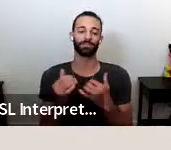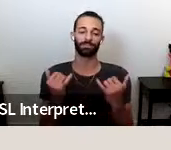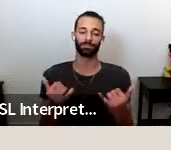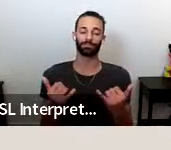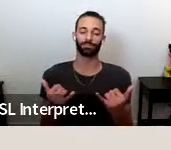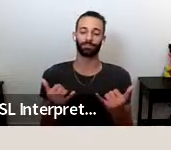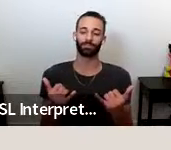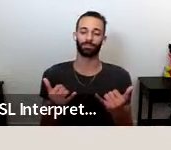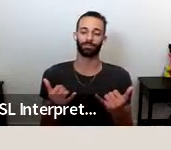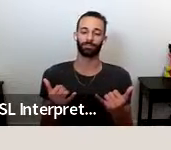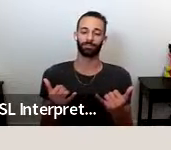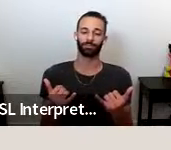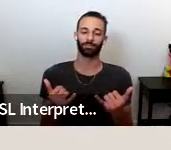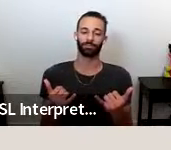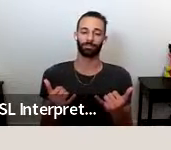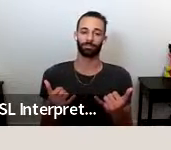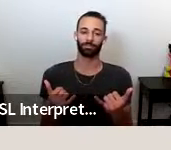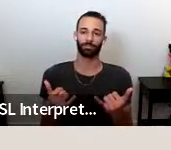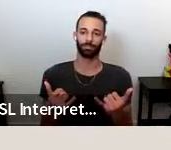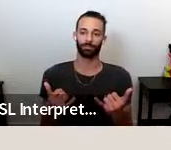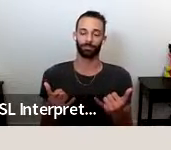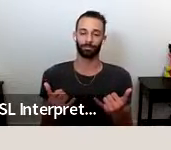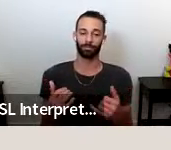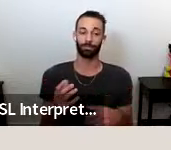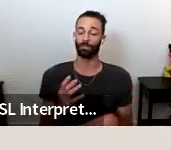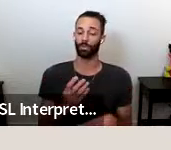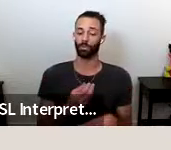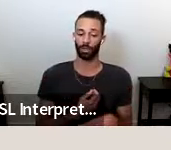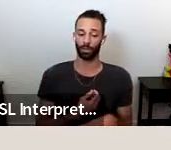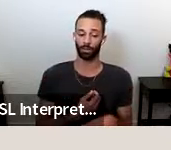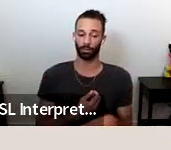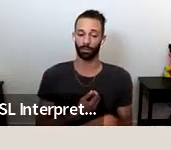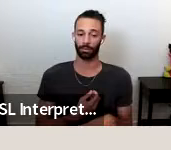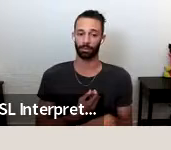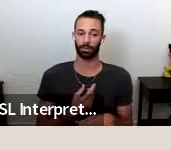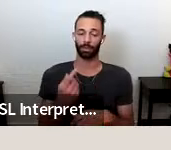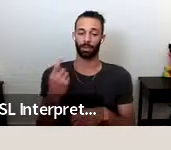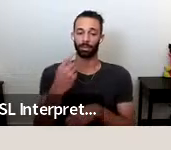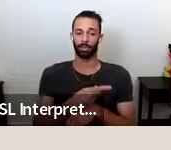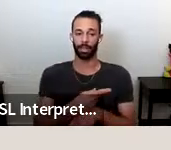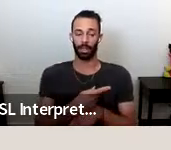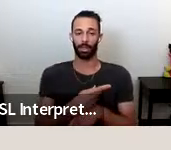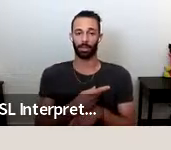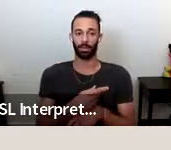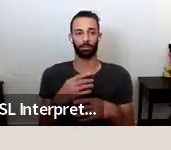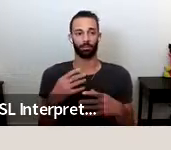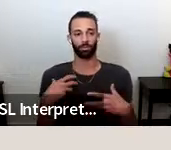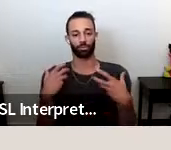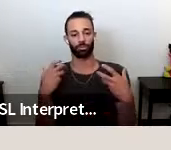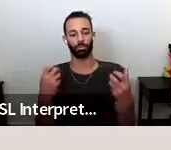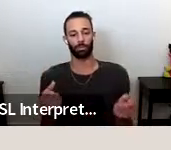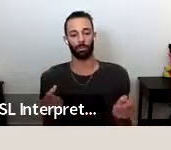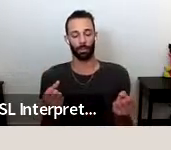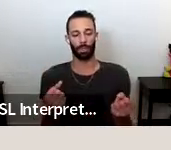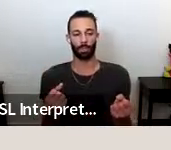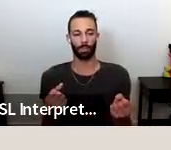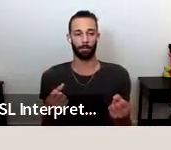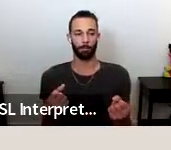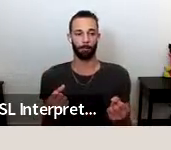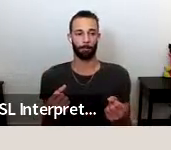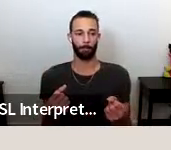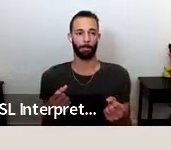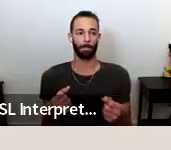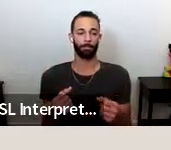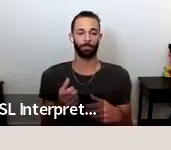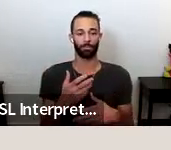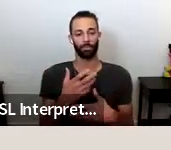Today is the Trans Day of Rejuvenation, Rage,